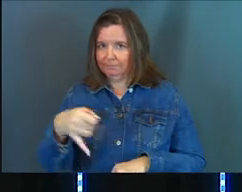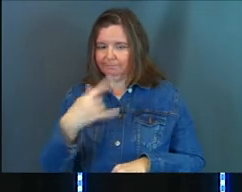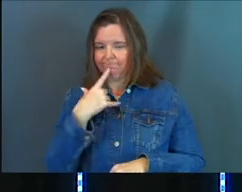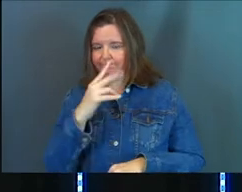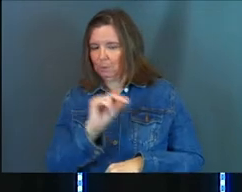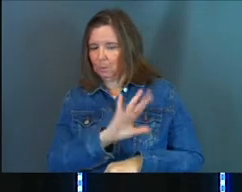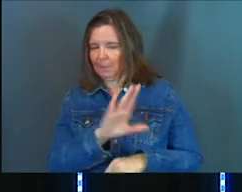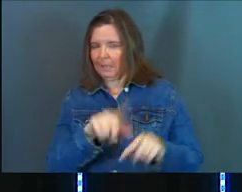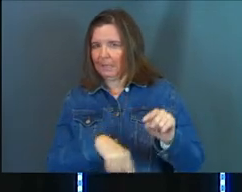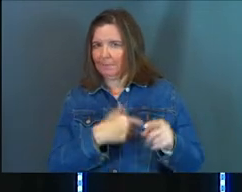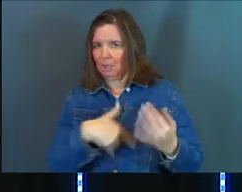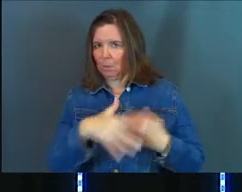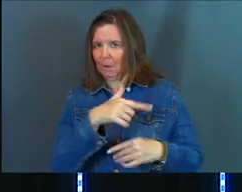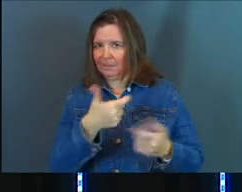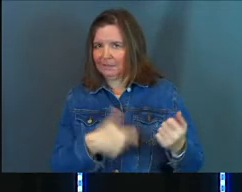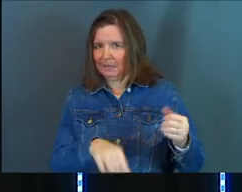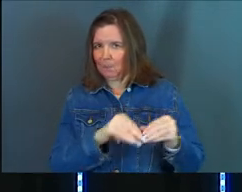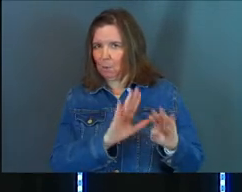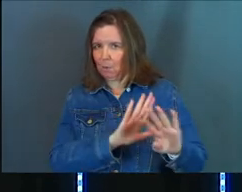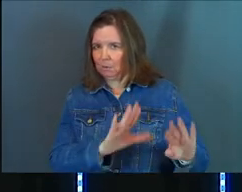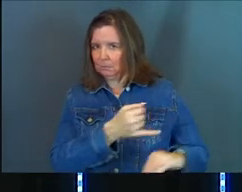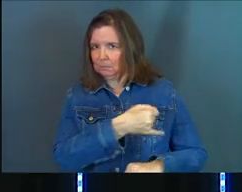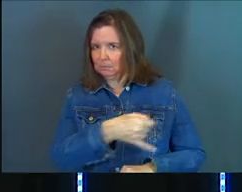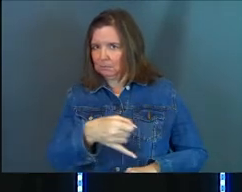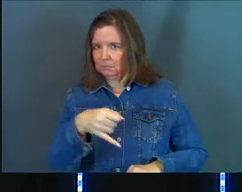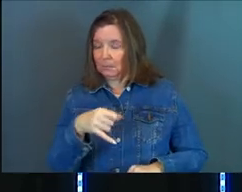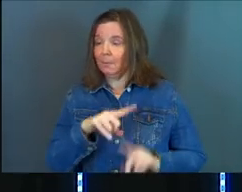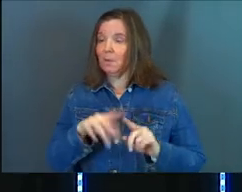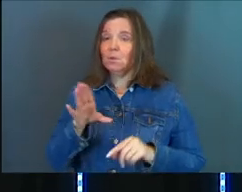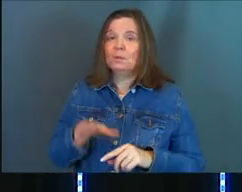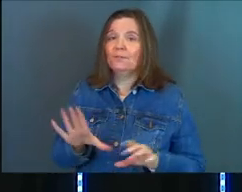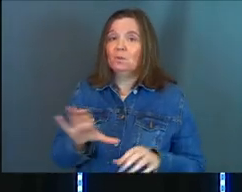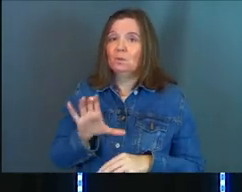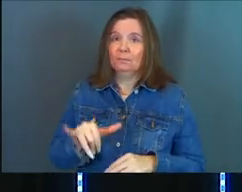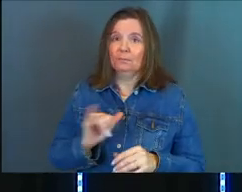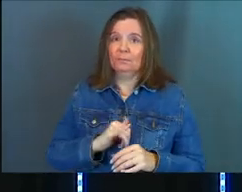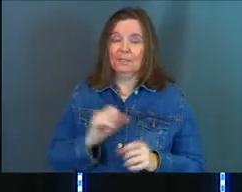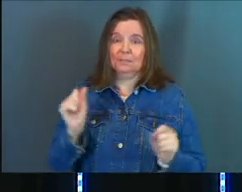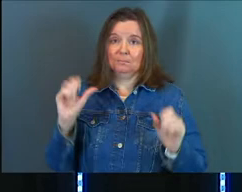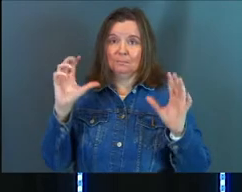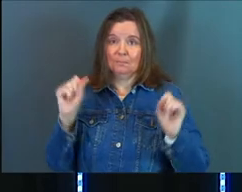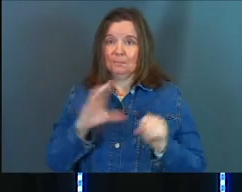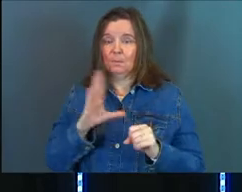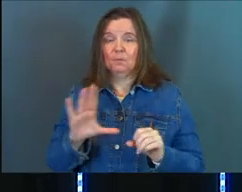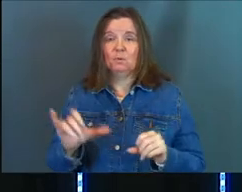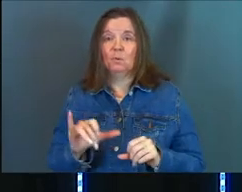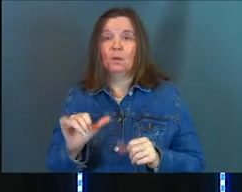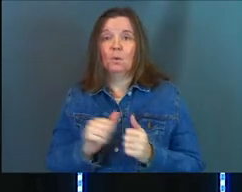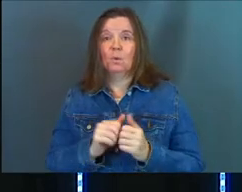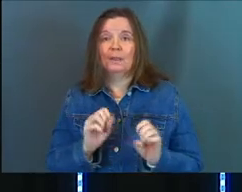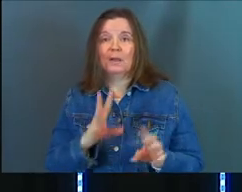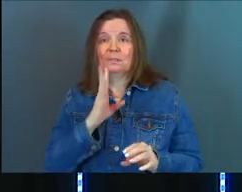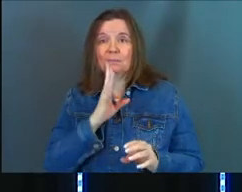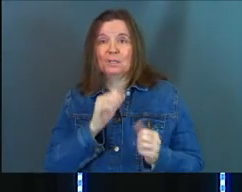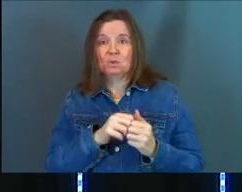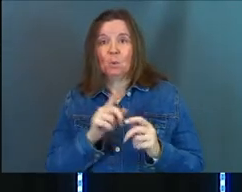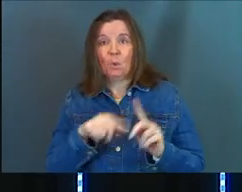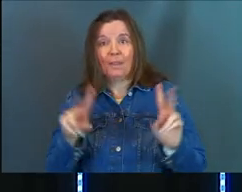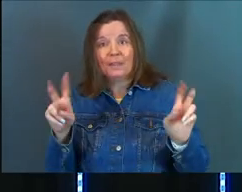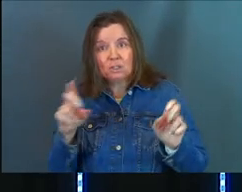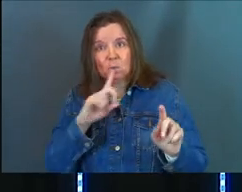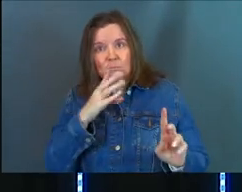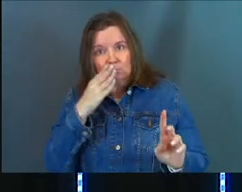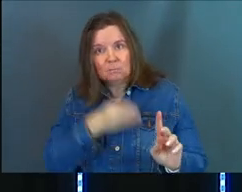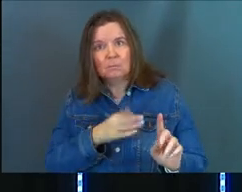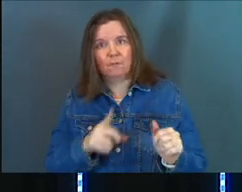and say, we can't be around this anymore. But you never do that as a surprise, and you never do it without speaking to what the issue